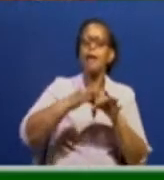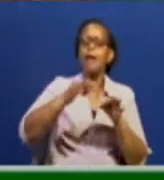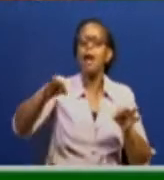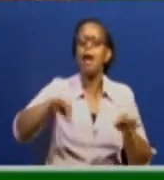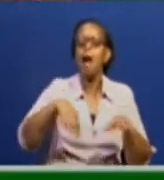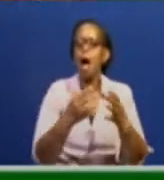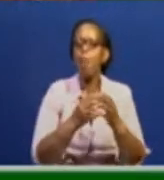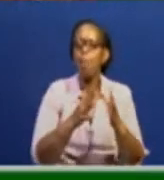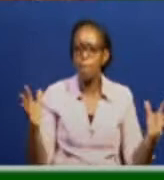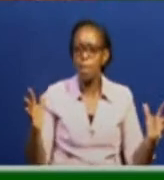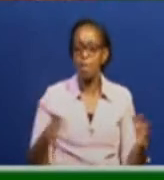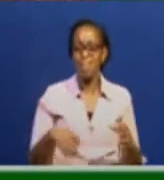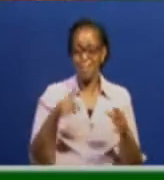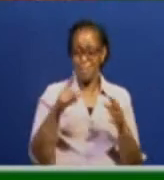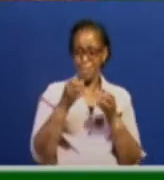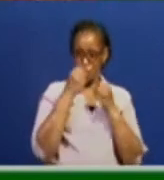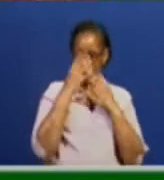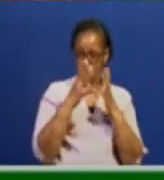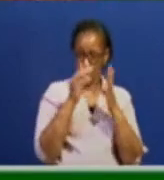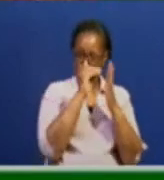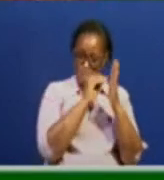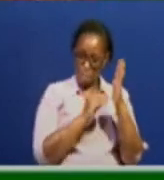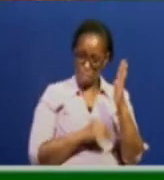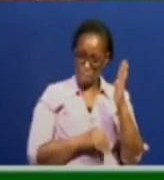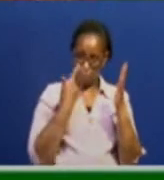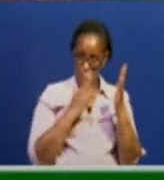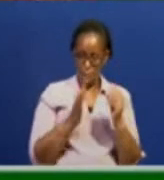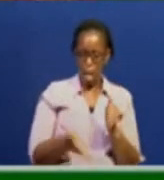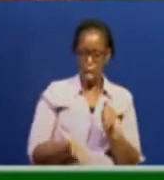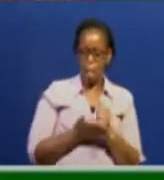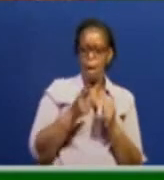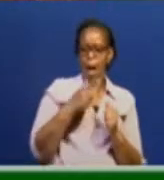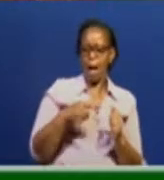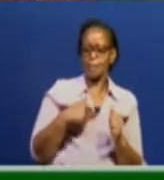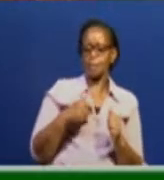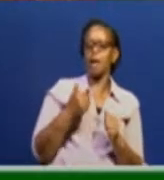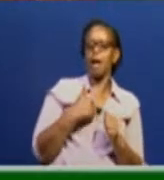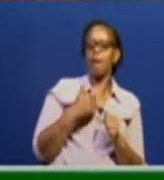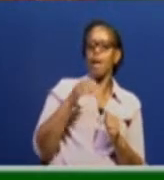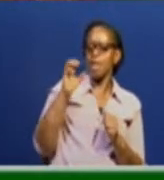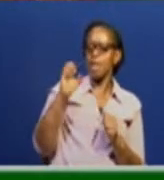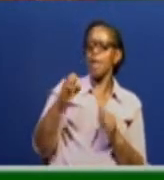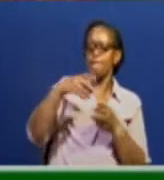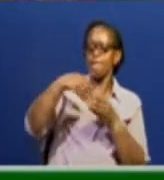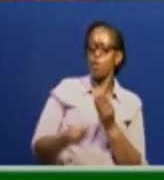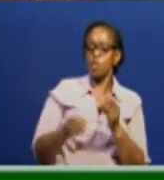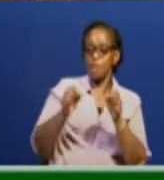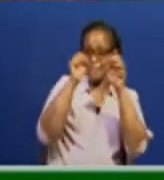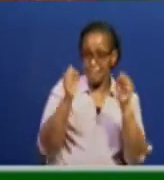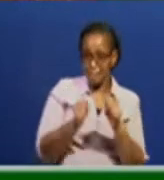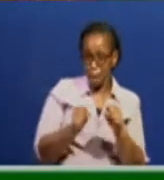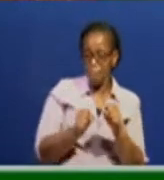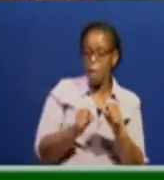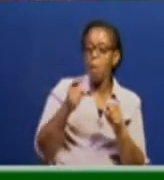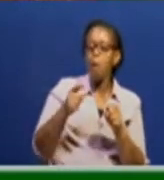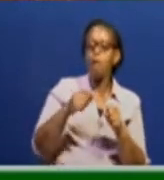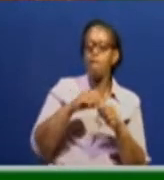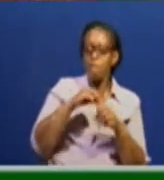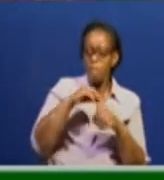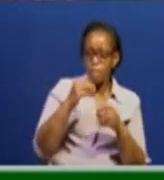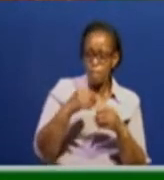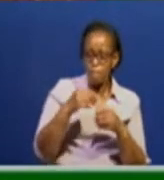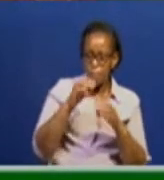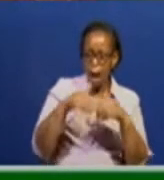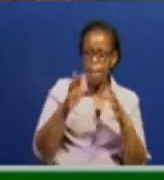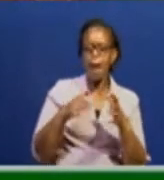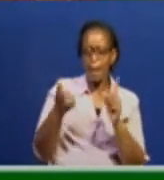This database enabled us to implement an e-voucher system through which farmers receive their fertilizer